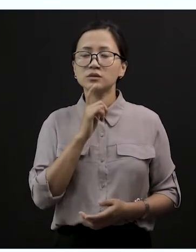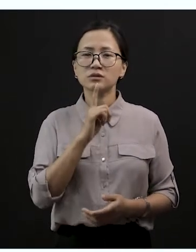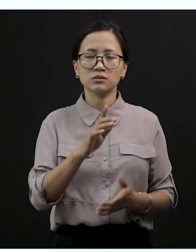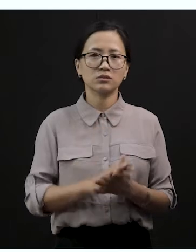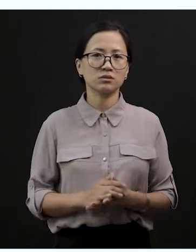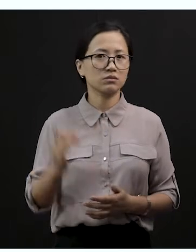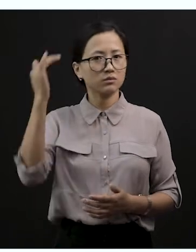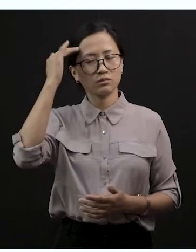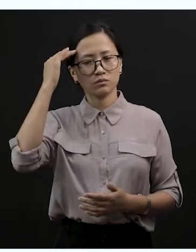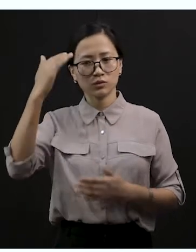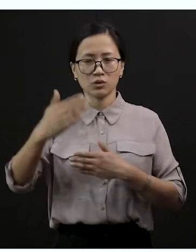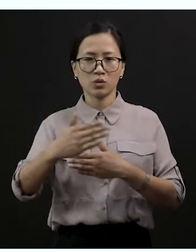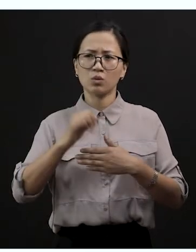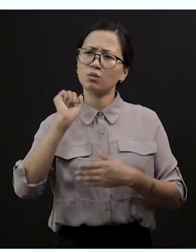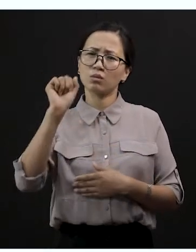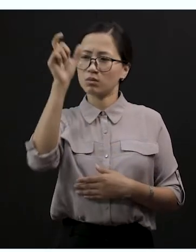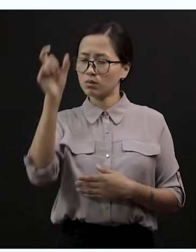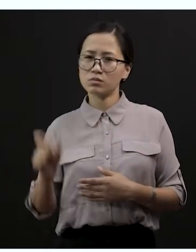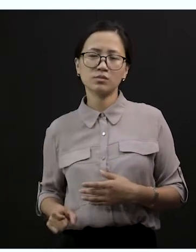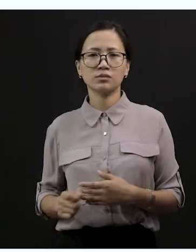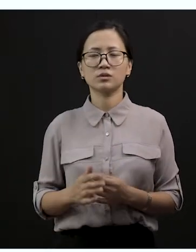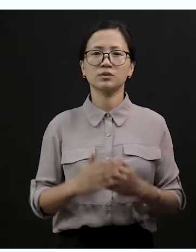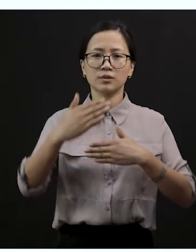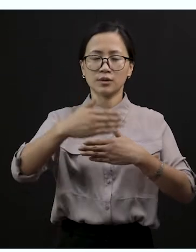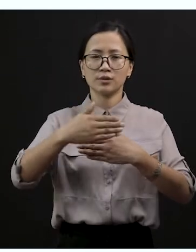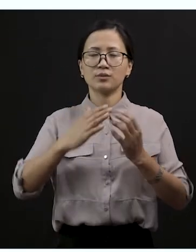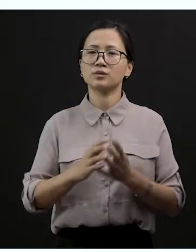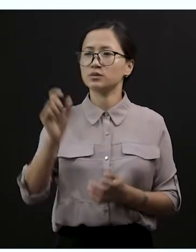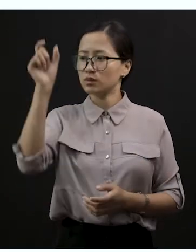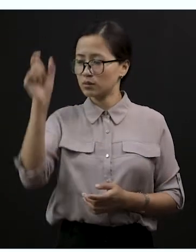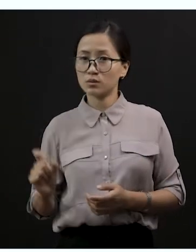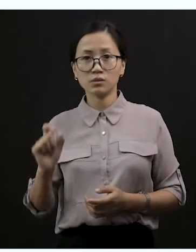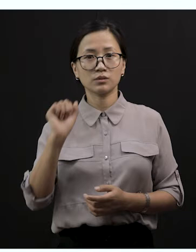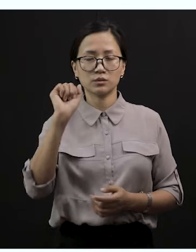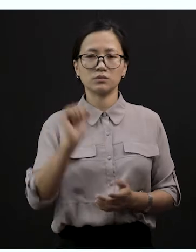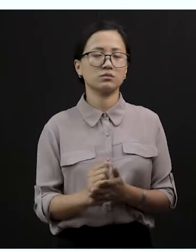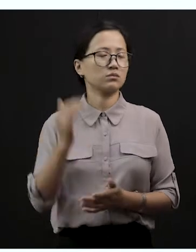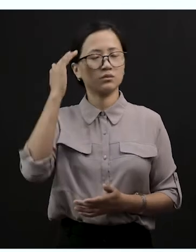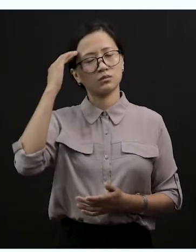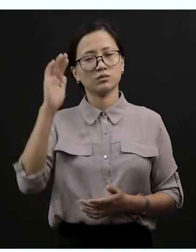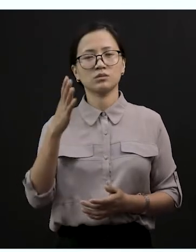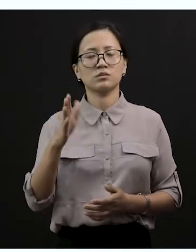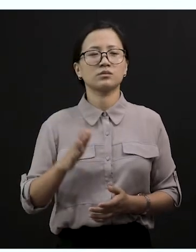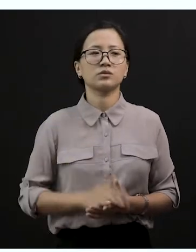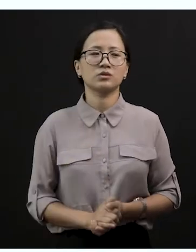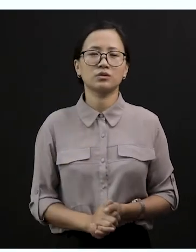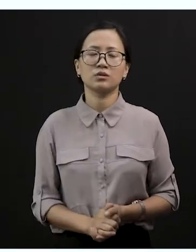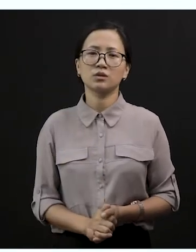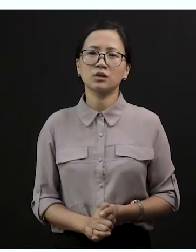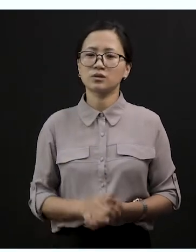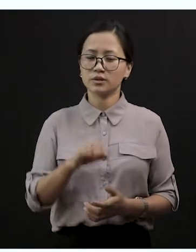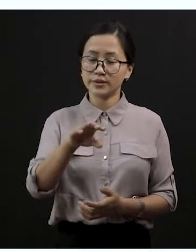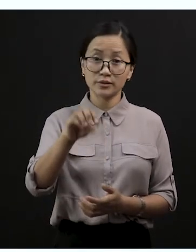him, right? But see, he is stealing in a way, right? Because he is not letting the owners know that he is taking